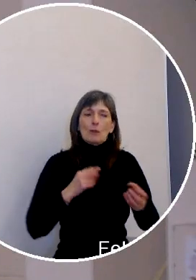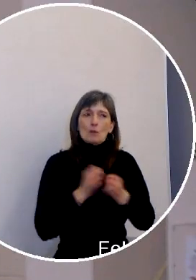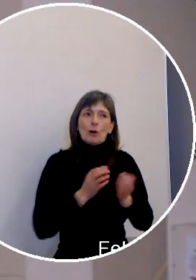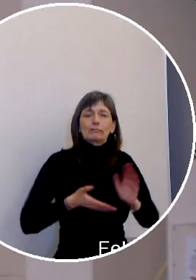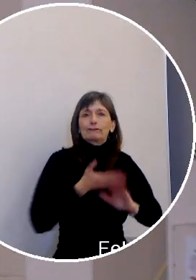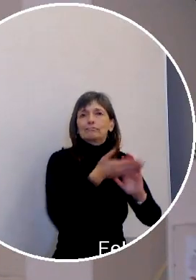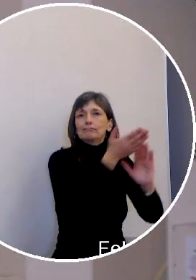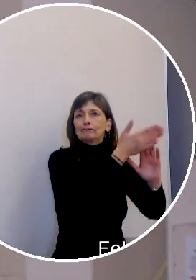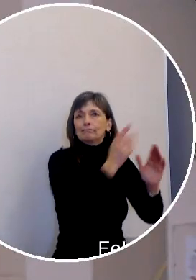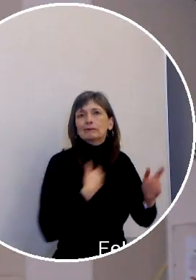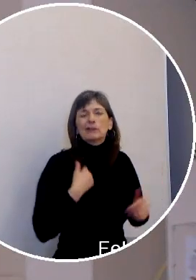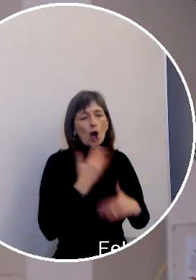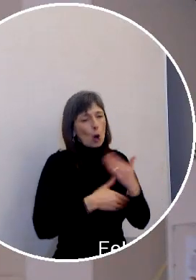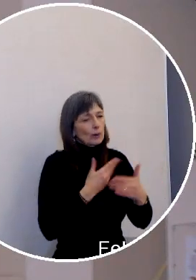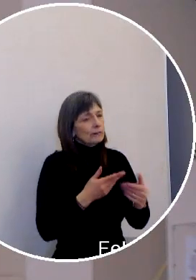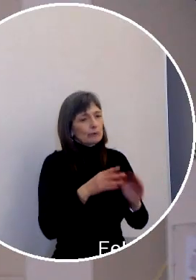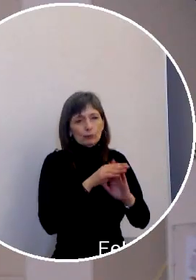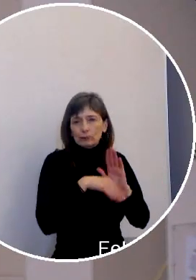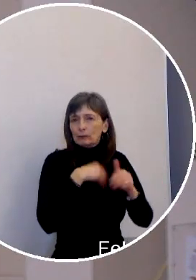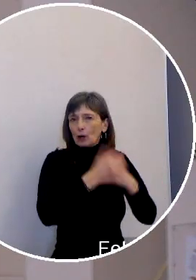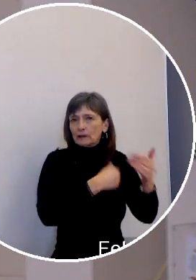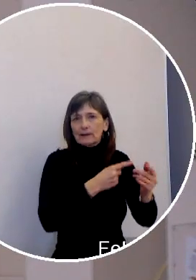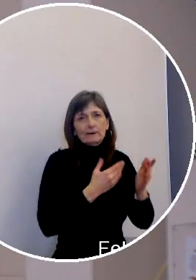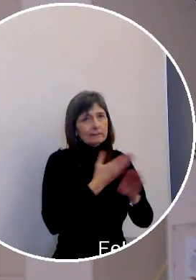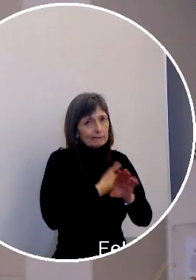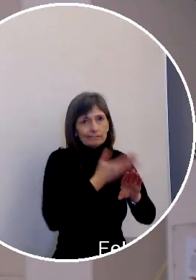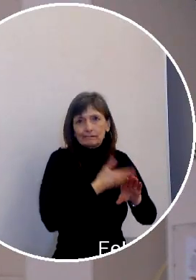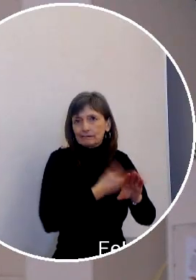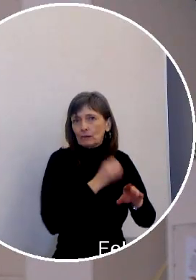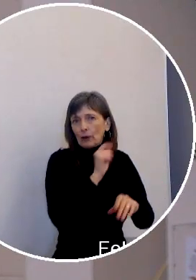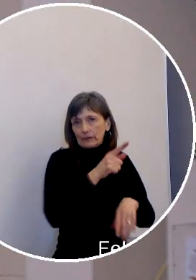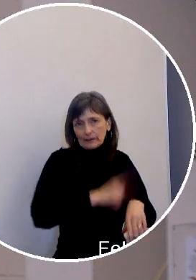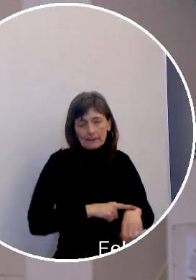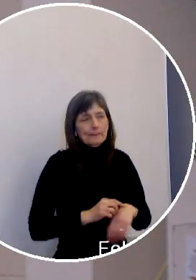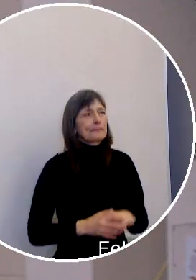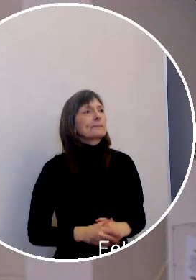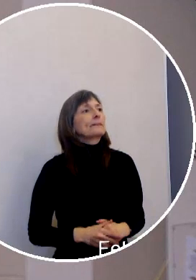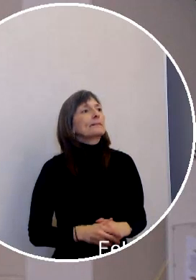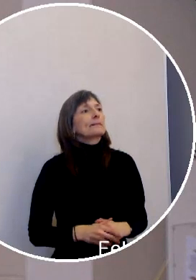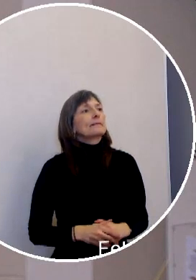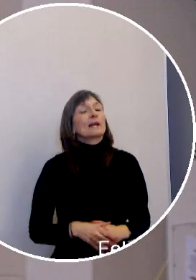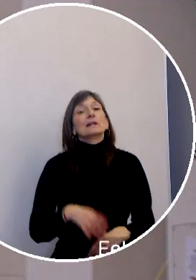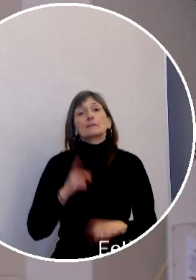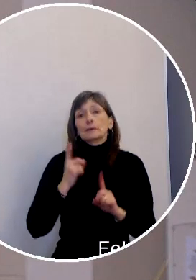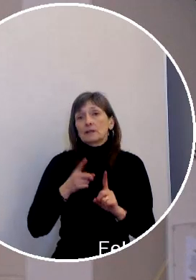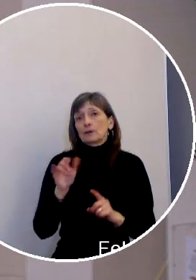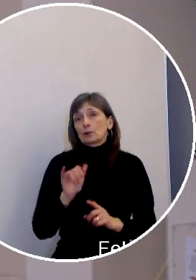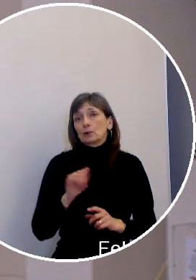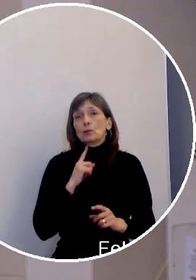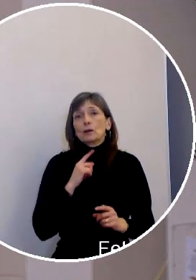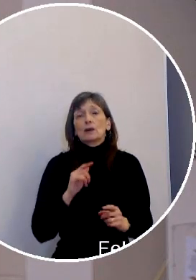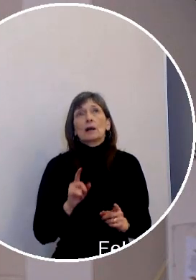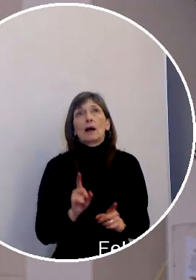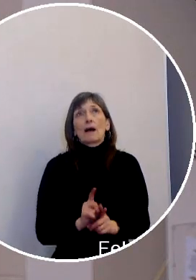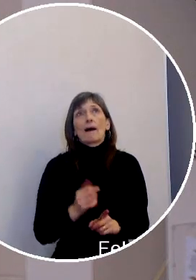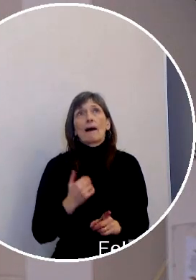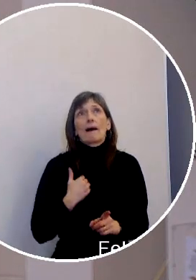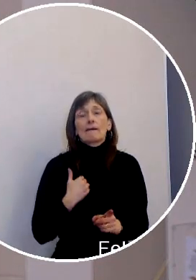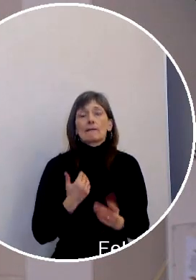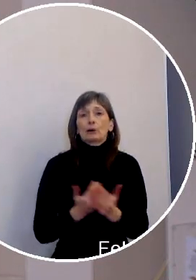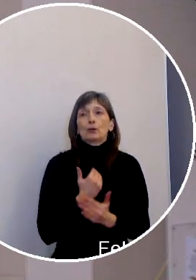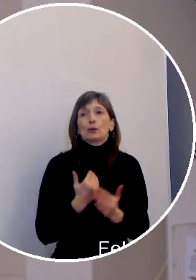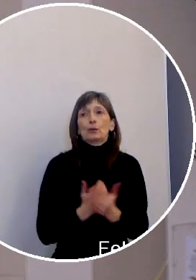course, we're always updating our procedures and policies. More specifically, we also have